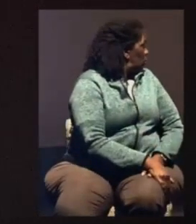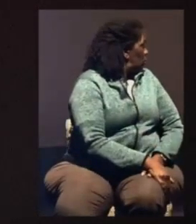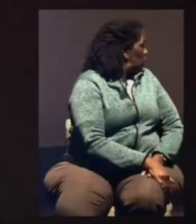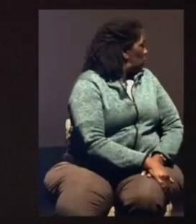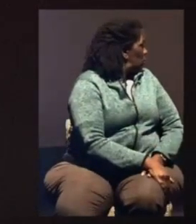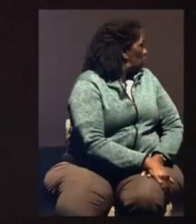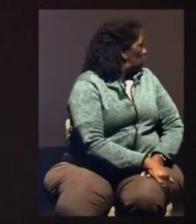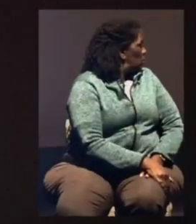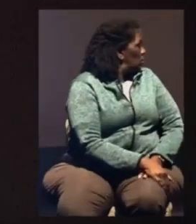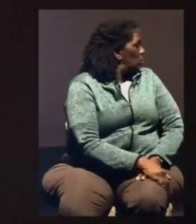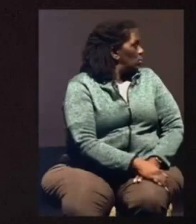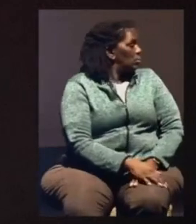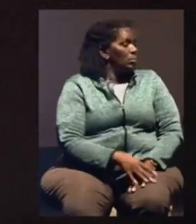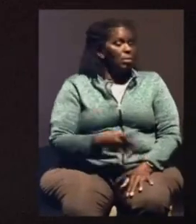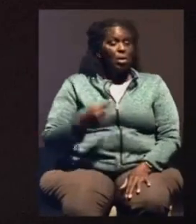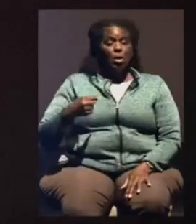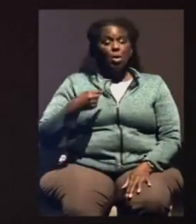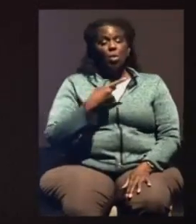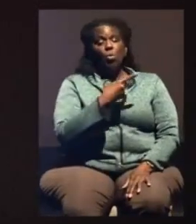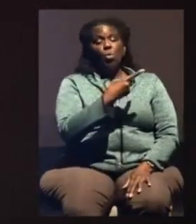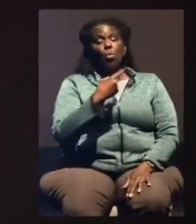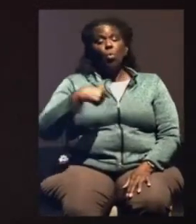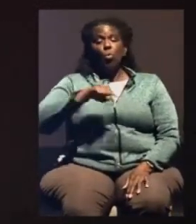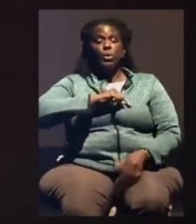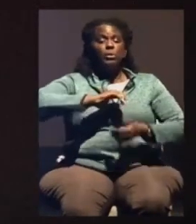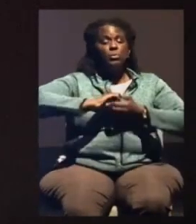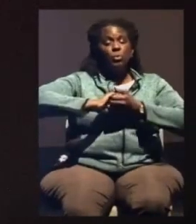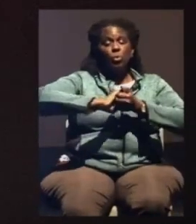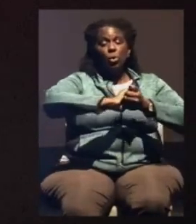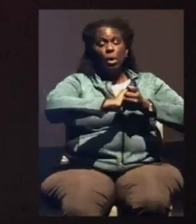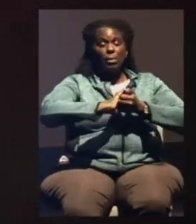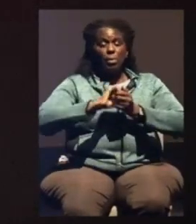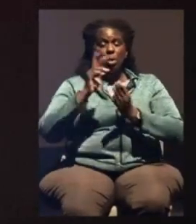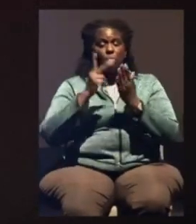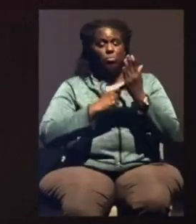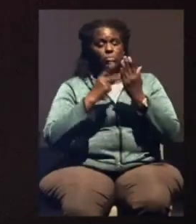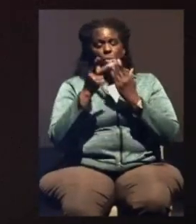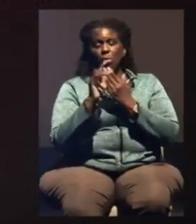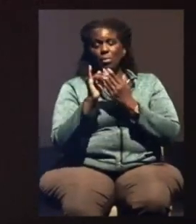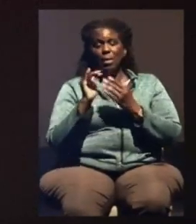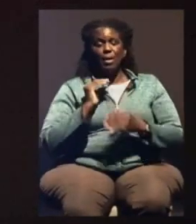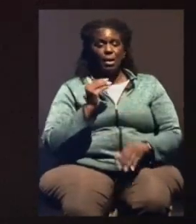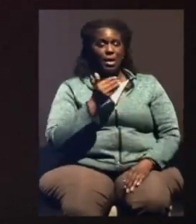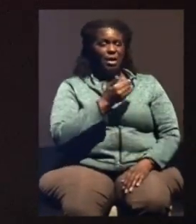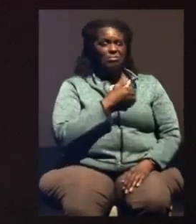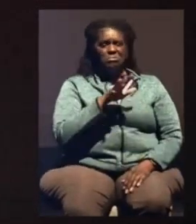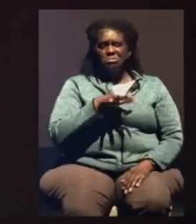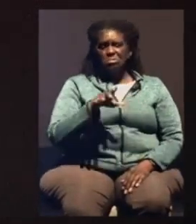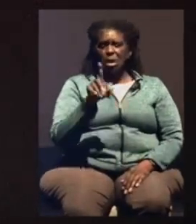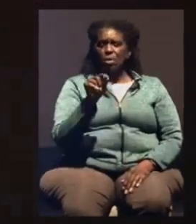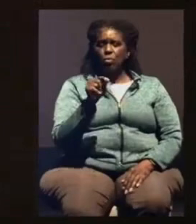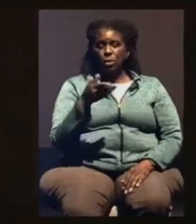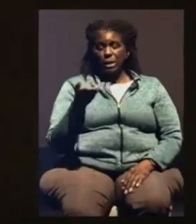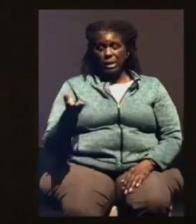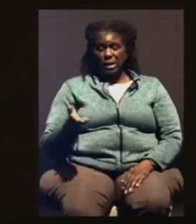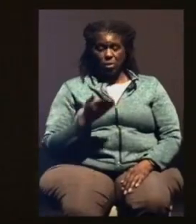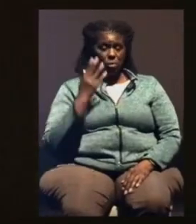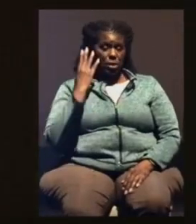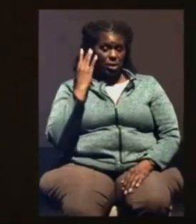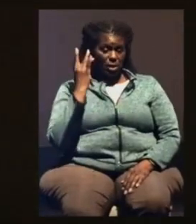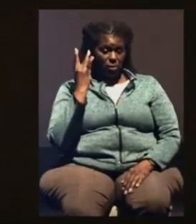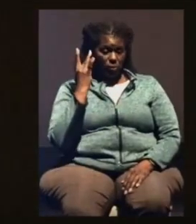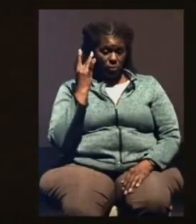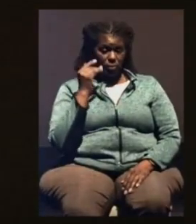I mean, I guess I would say we collaborate. So mm-hmm. programs that are like ours, there are about 20 in California